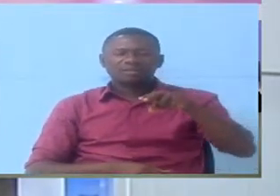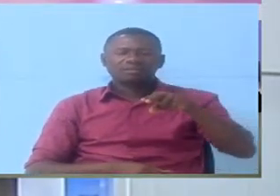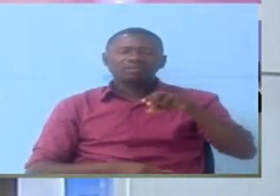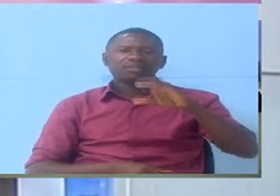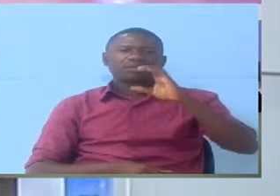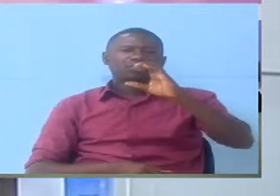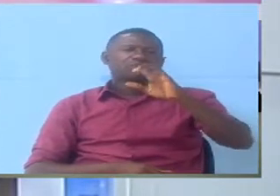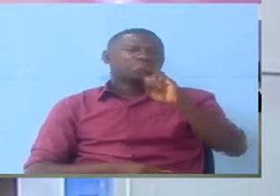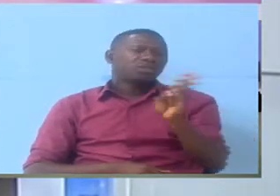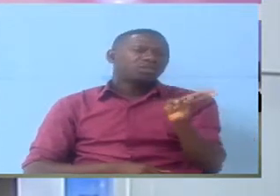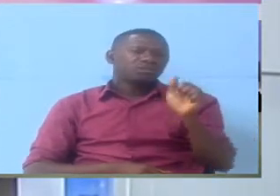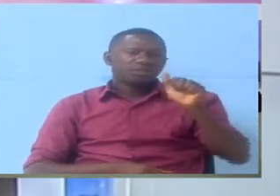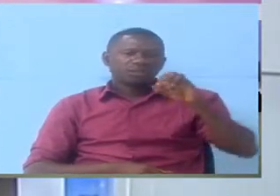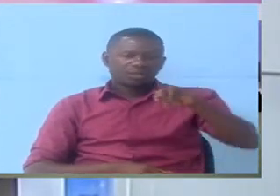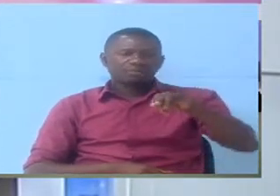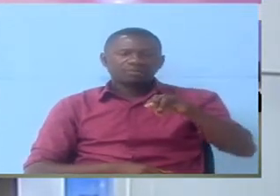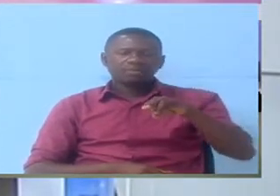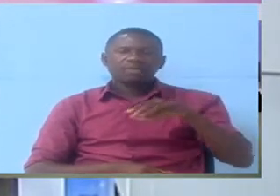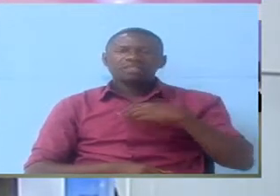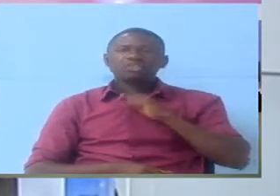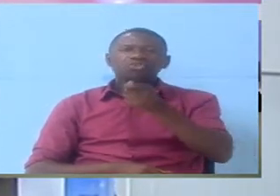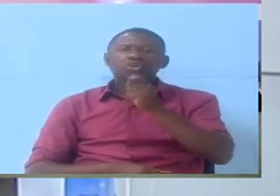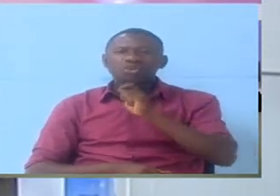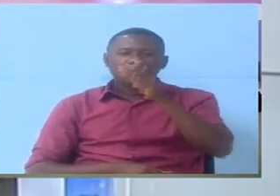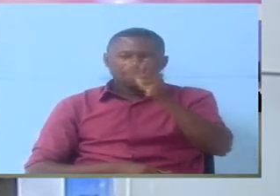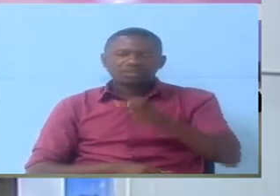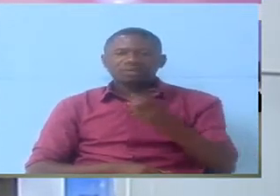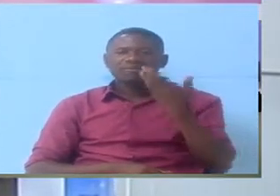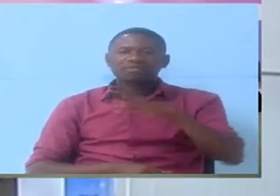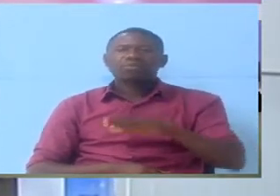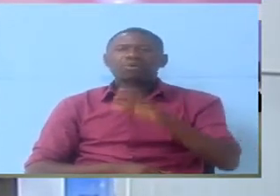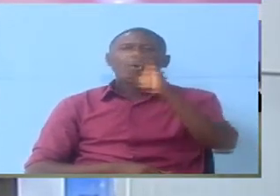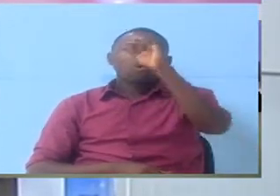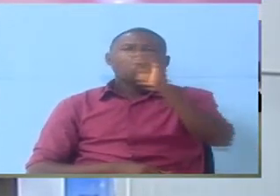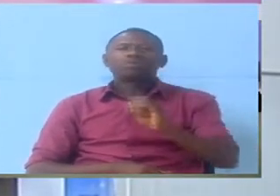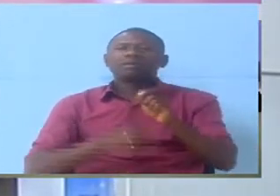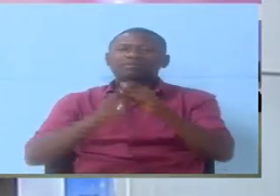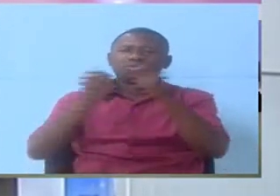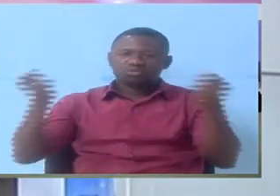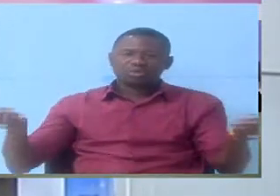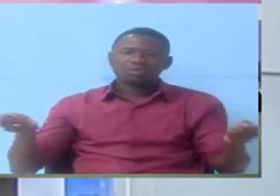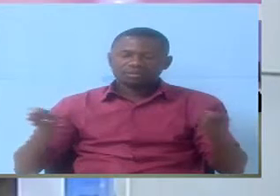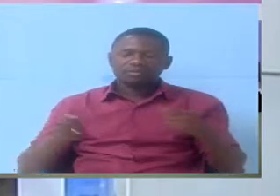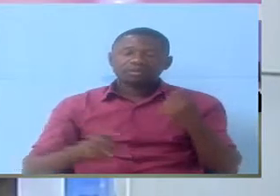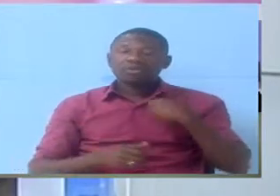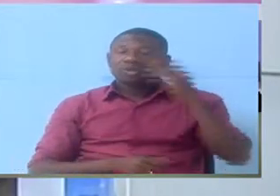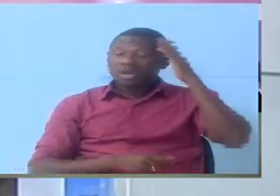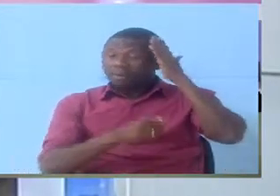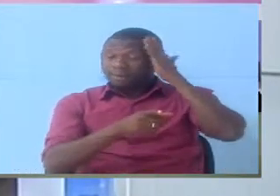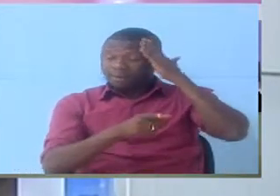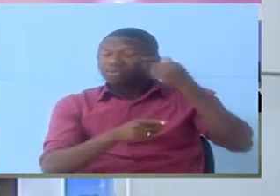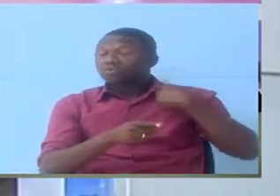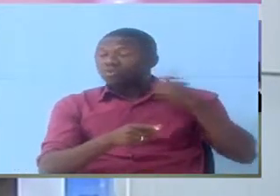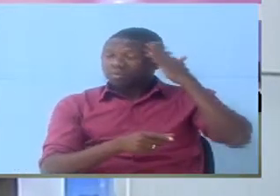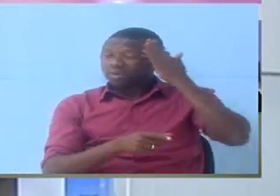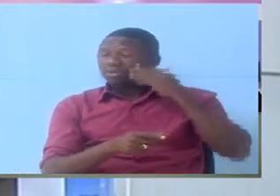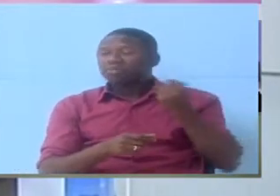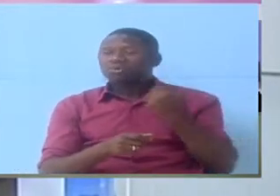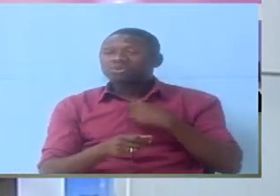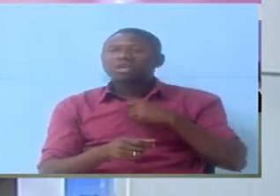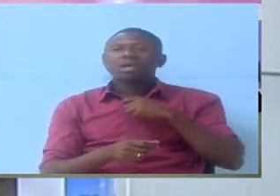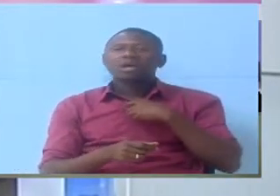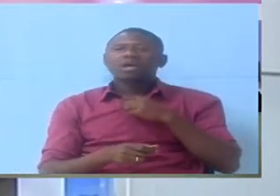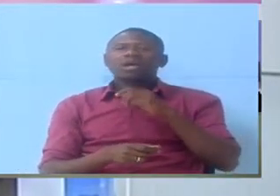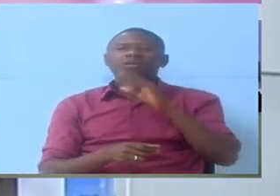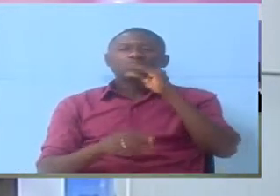Kibar tala membotanan Daily Observer kibar kai toto. He knew me because I used to be the police spokesperson sometimes some years back. Ayelone katun